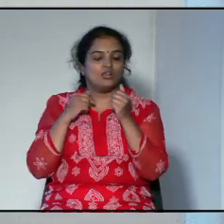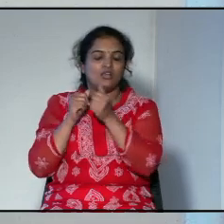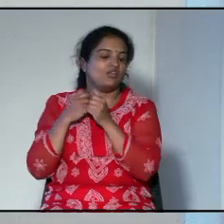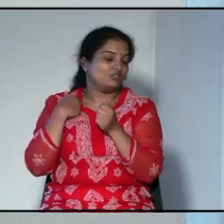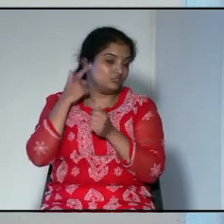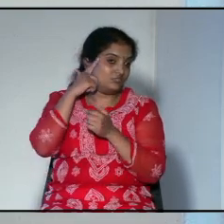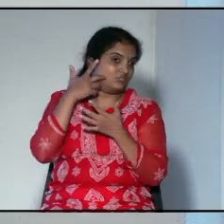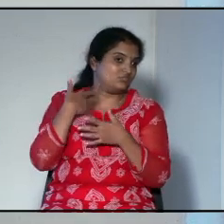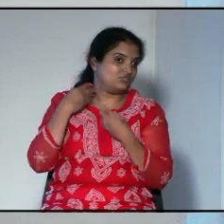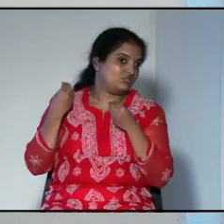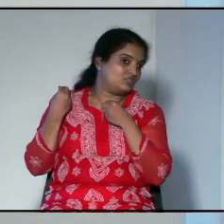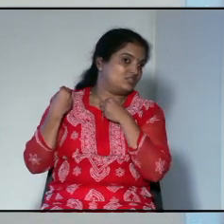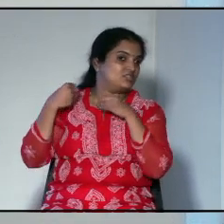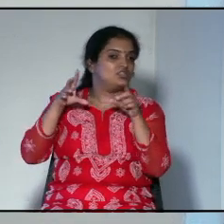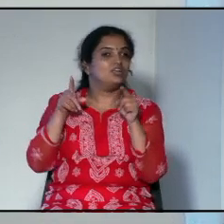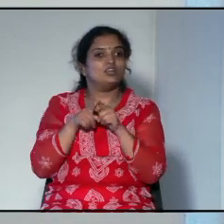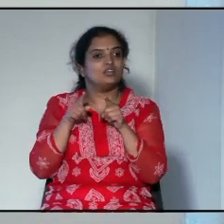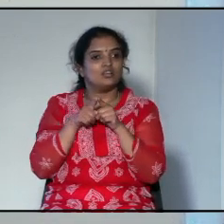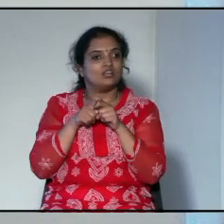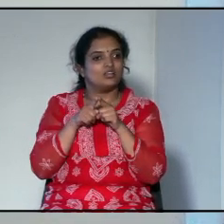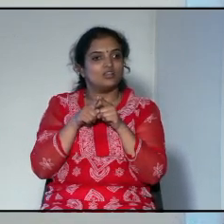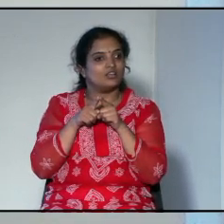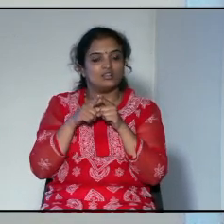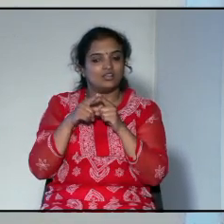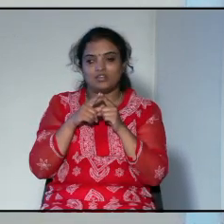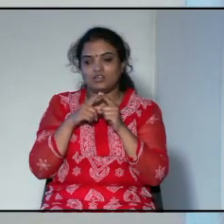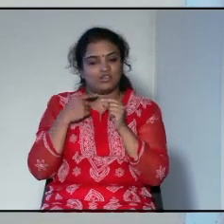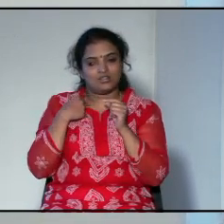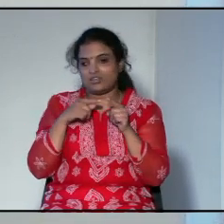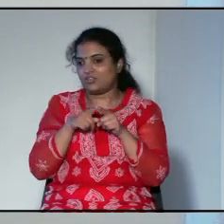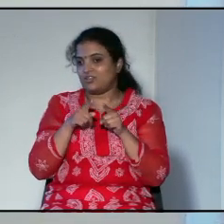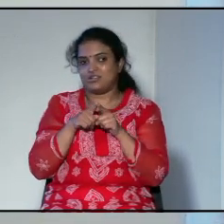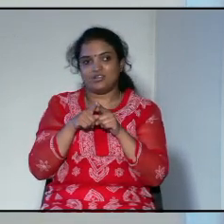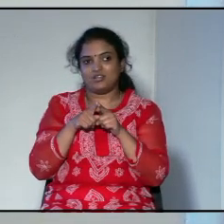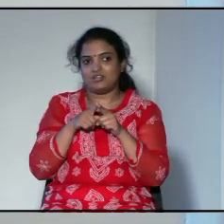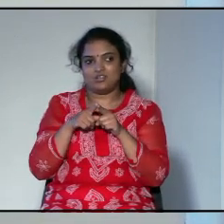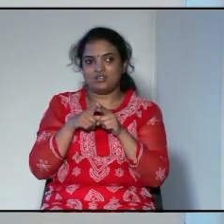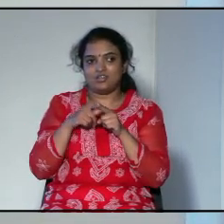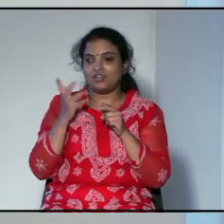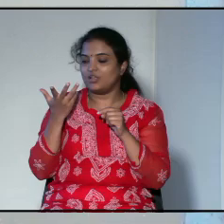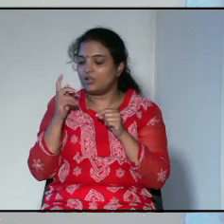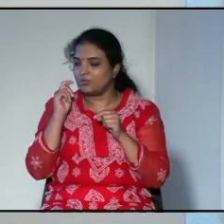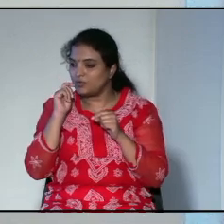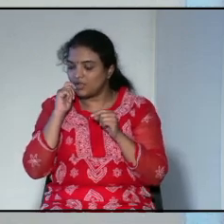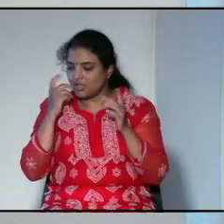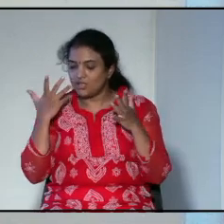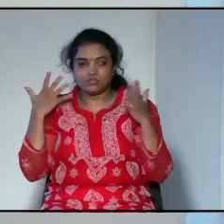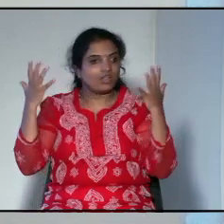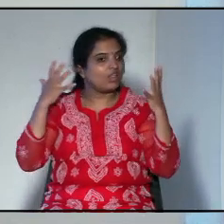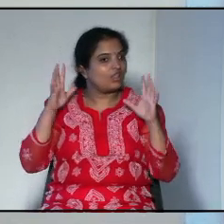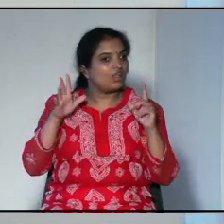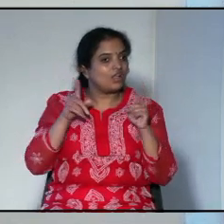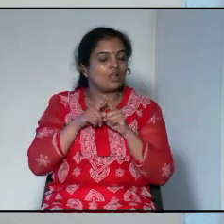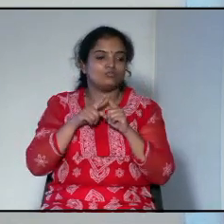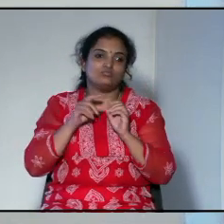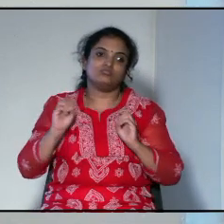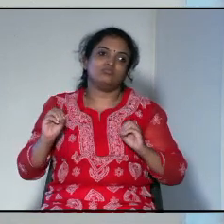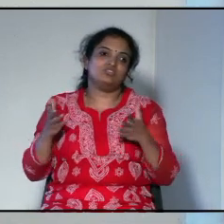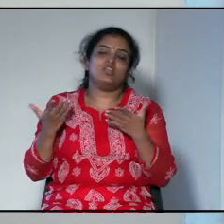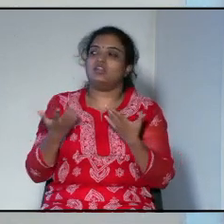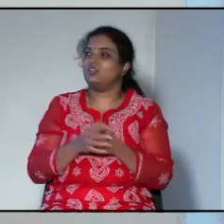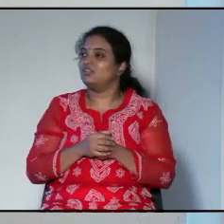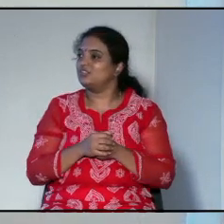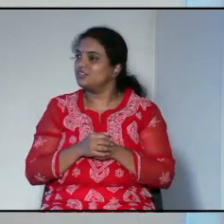him, I agreed to sell that. So I said, now I'm going to refuse to leave until you give me the man. And that's how we got that work. Yeah,